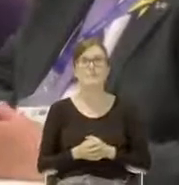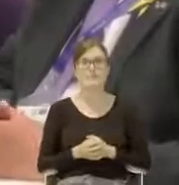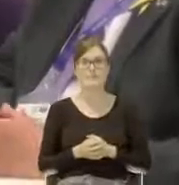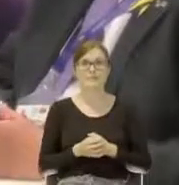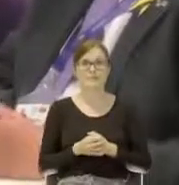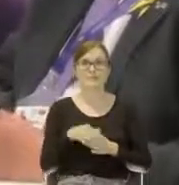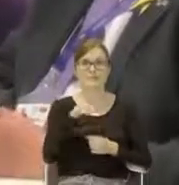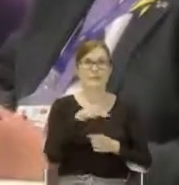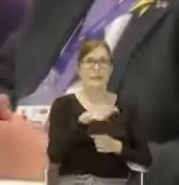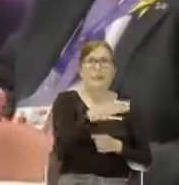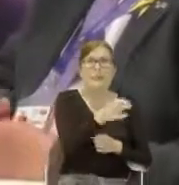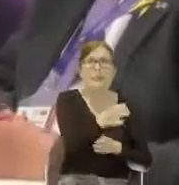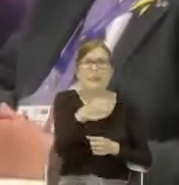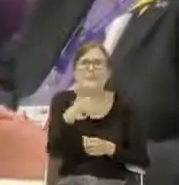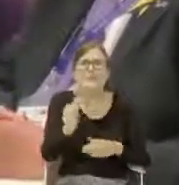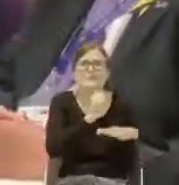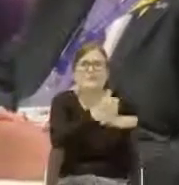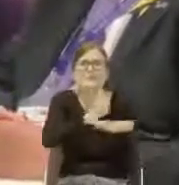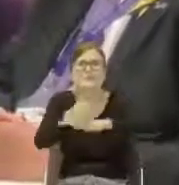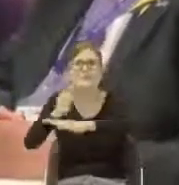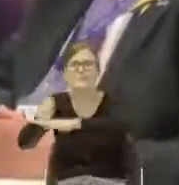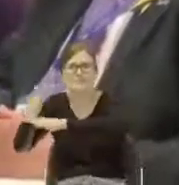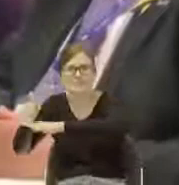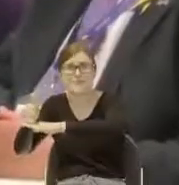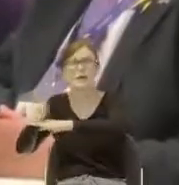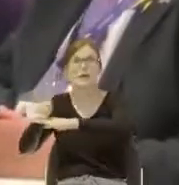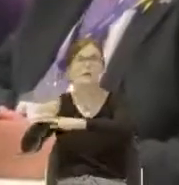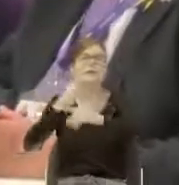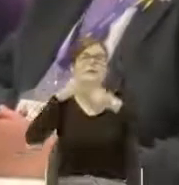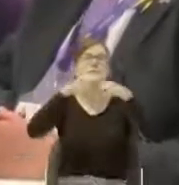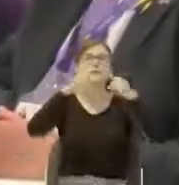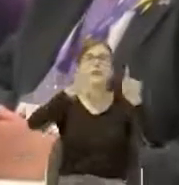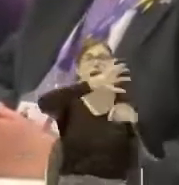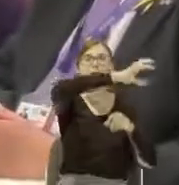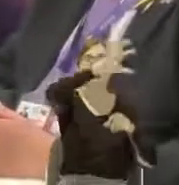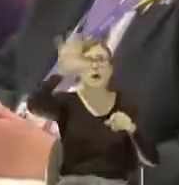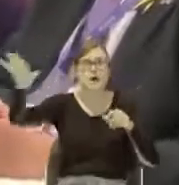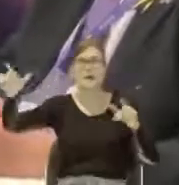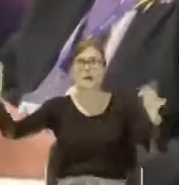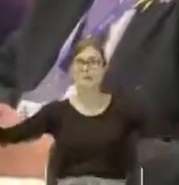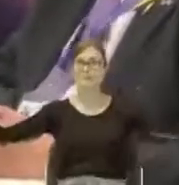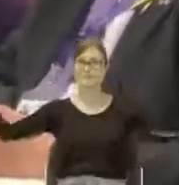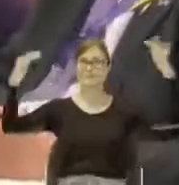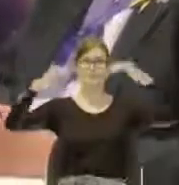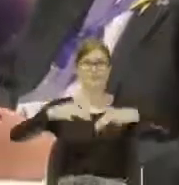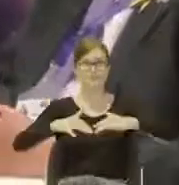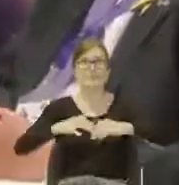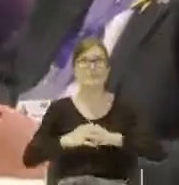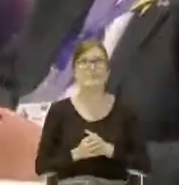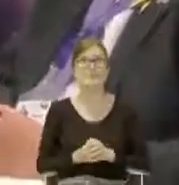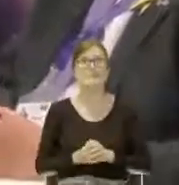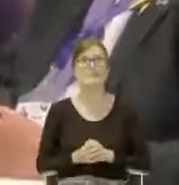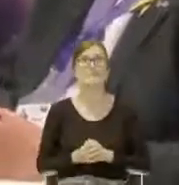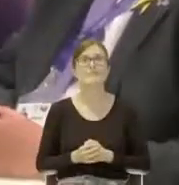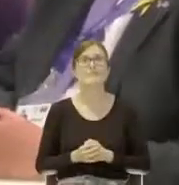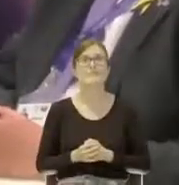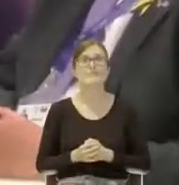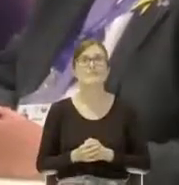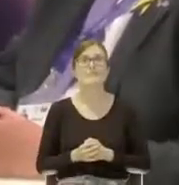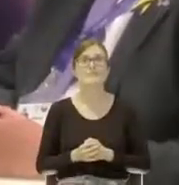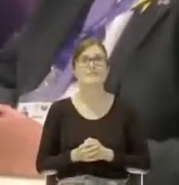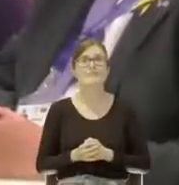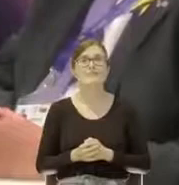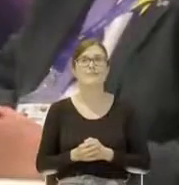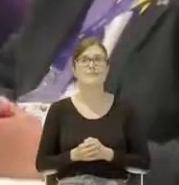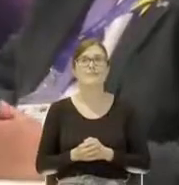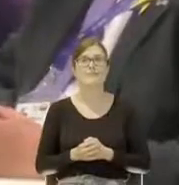center of the renewed mandate of UN Habitat. I've just to share with you during our recent bureau meeting at the executive board, I've